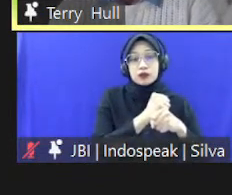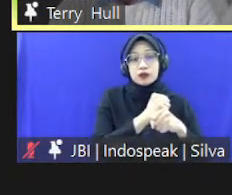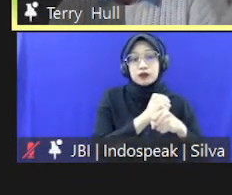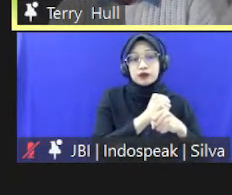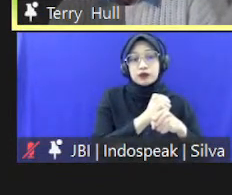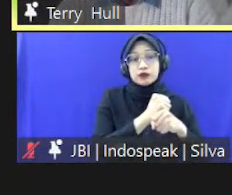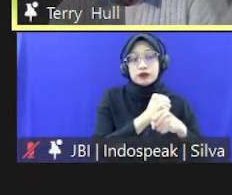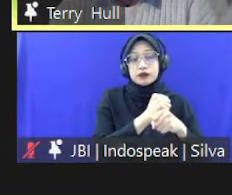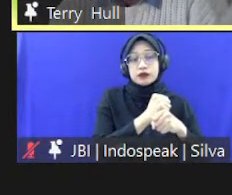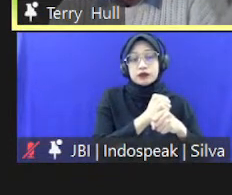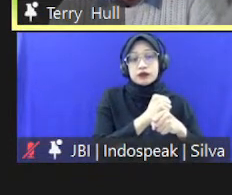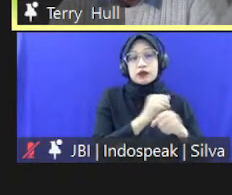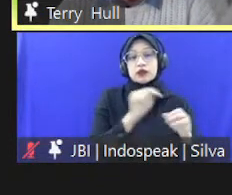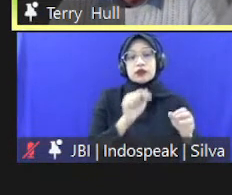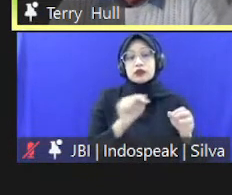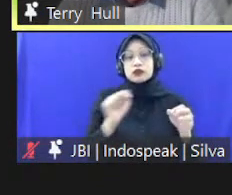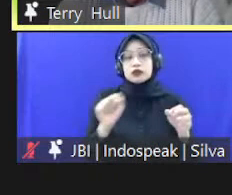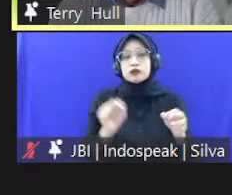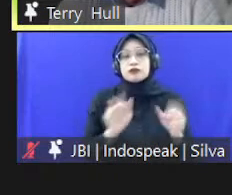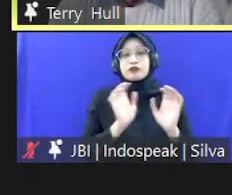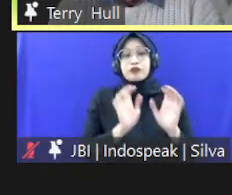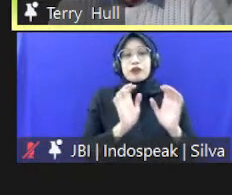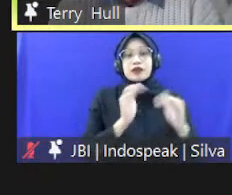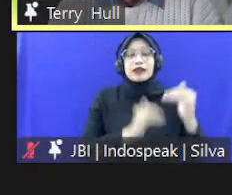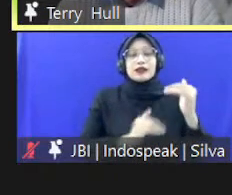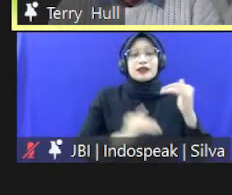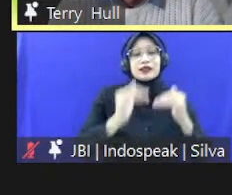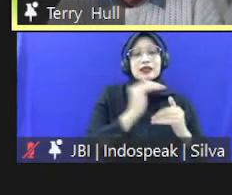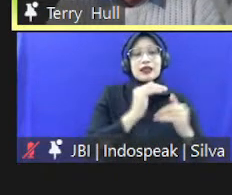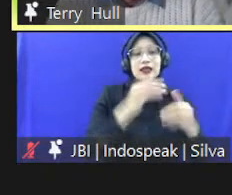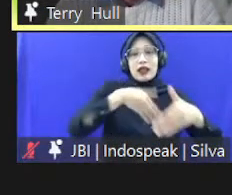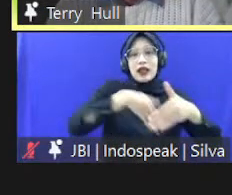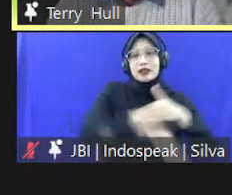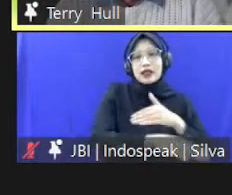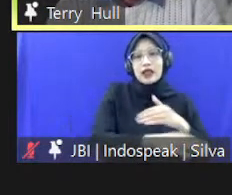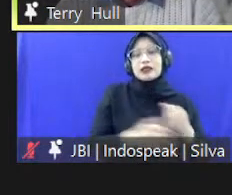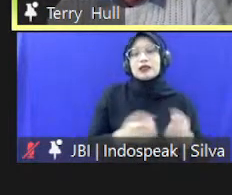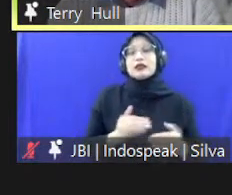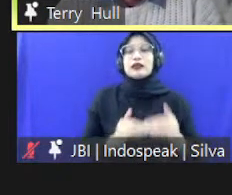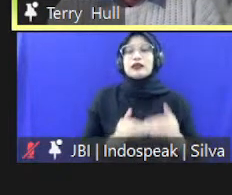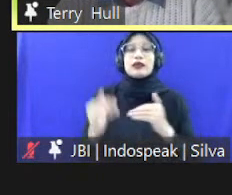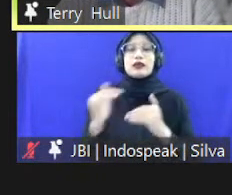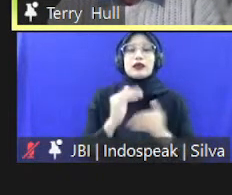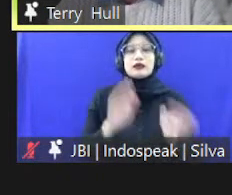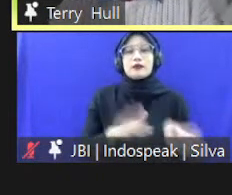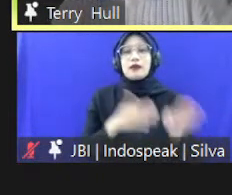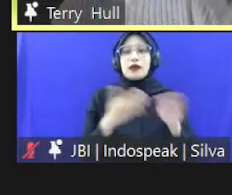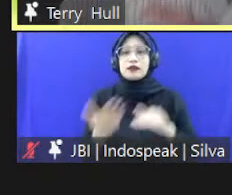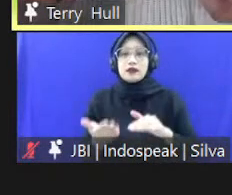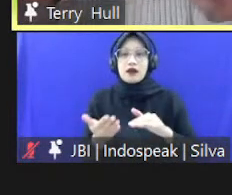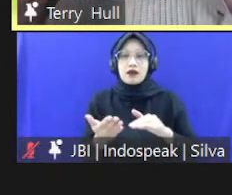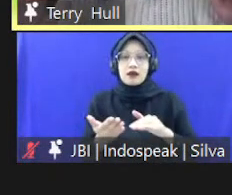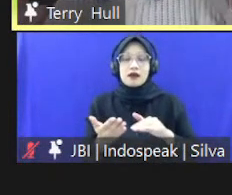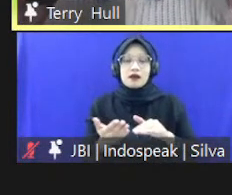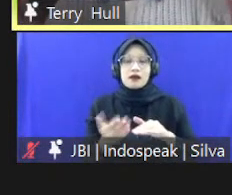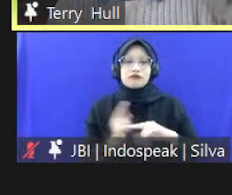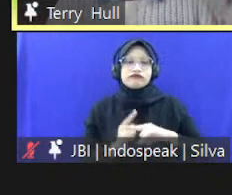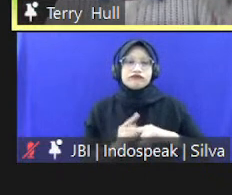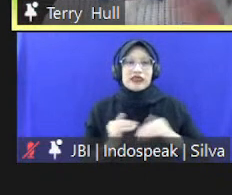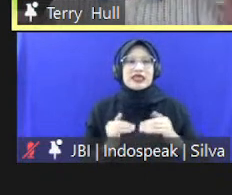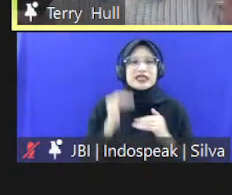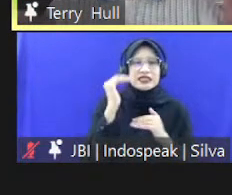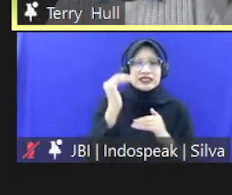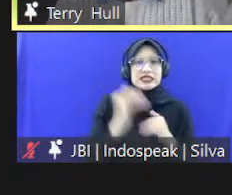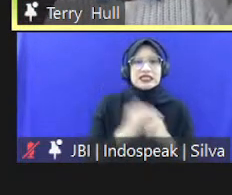and also mortality. When we look at this age-sex structure, don't try and read